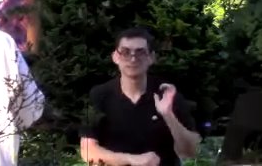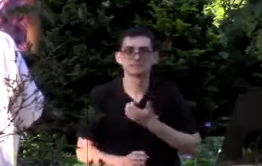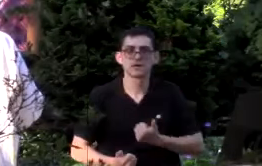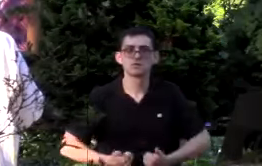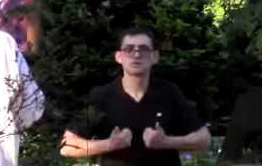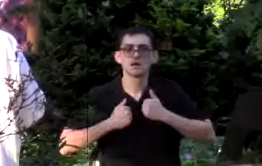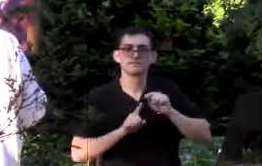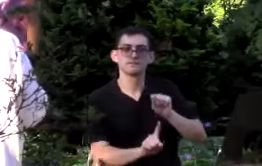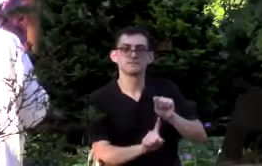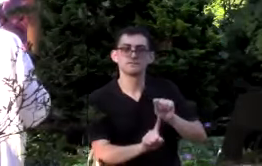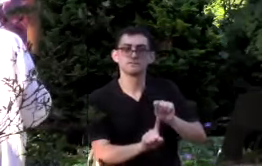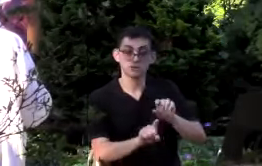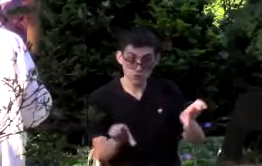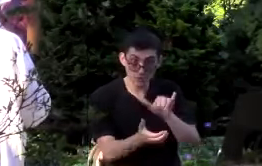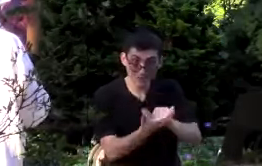And